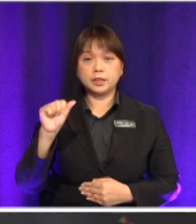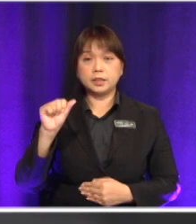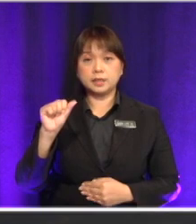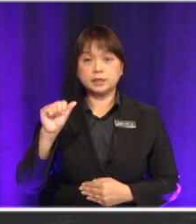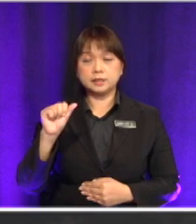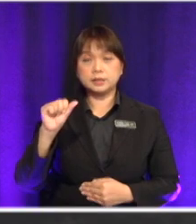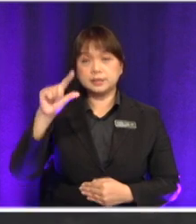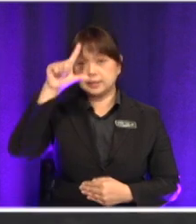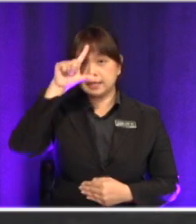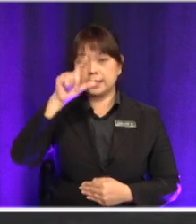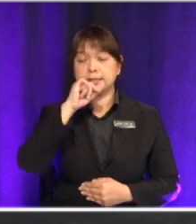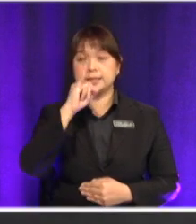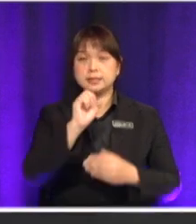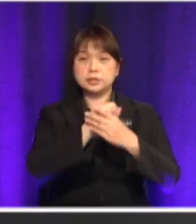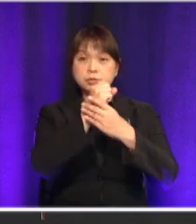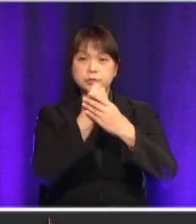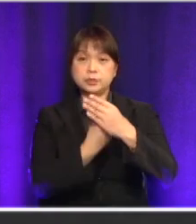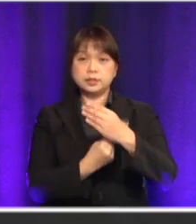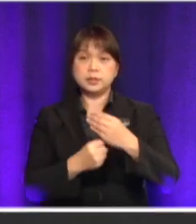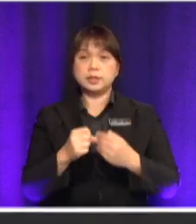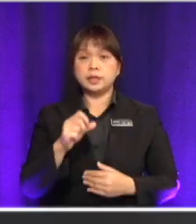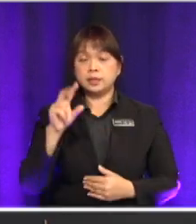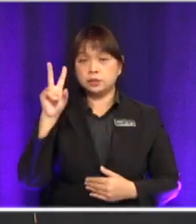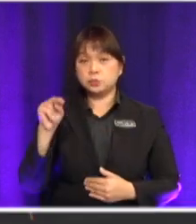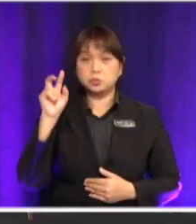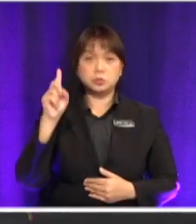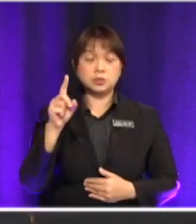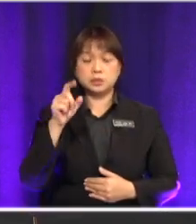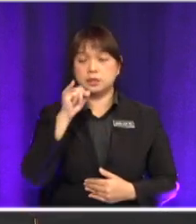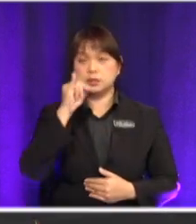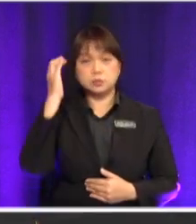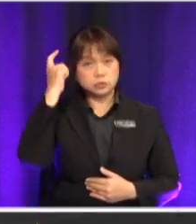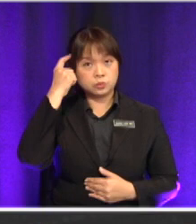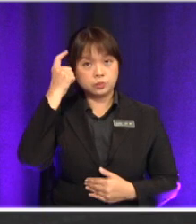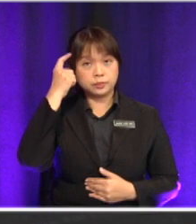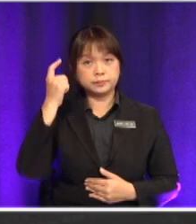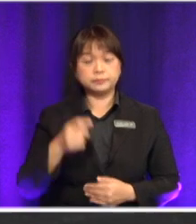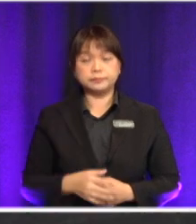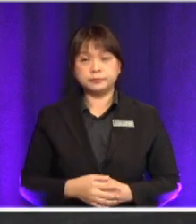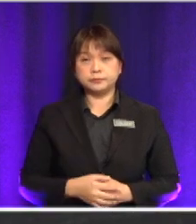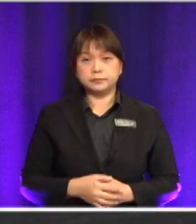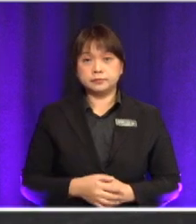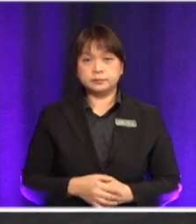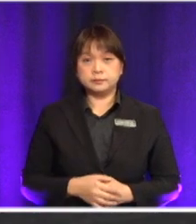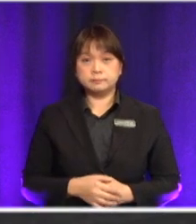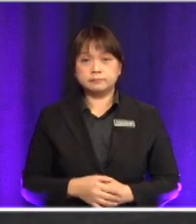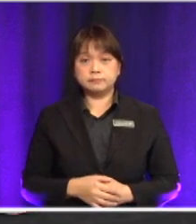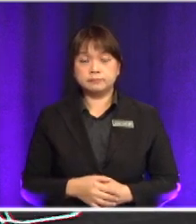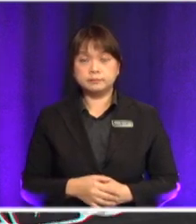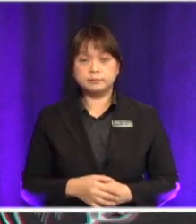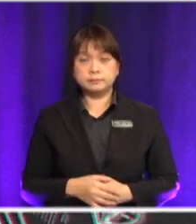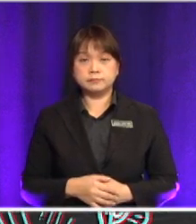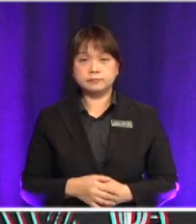and no lifeguard noticed it. But then there was a surveillance system called Poseidon, which was installed in the pool. And what that